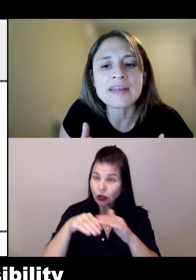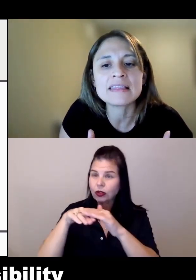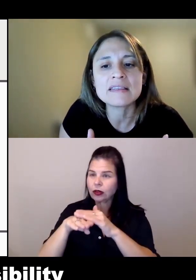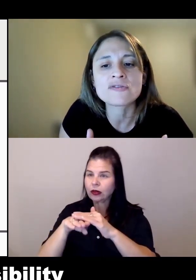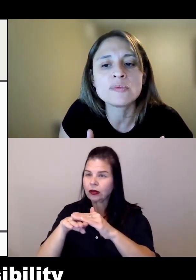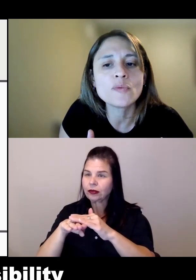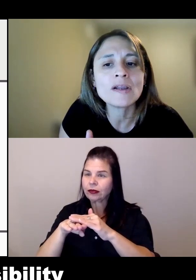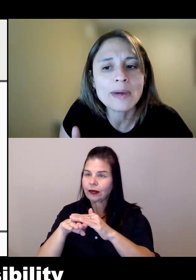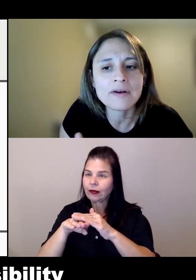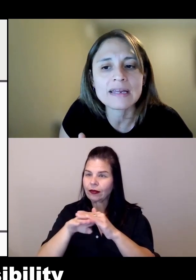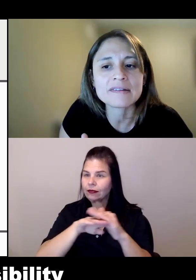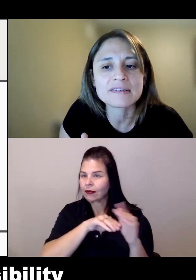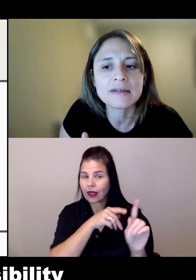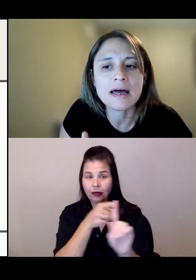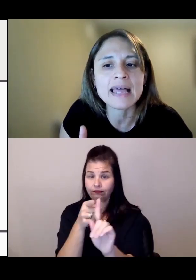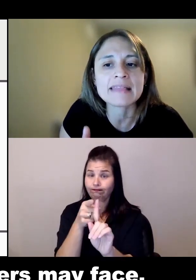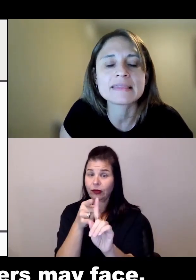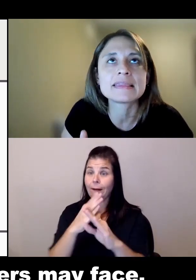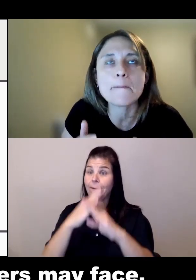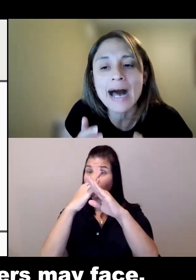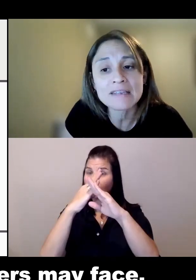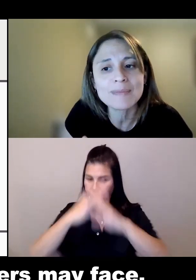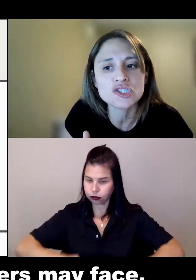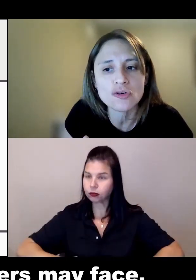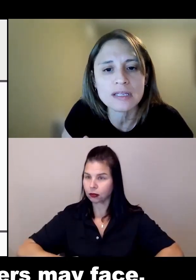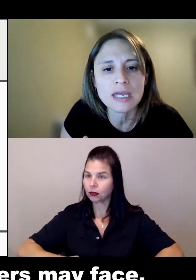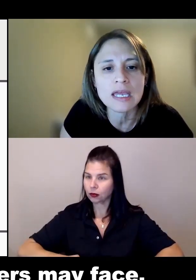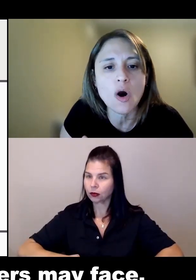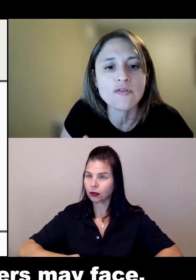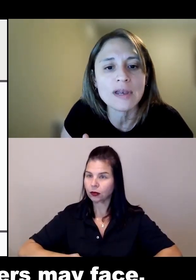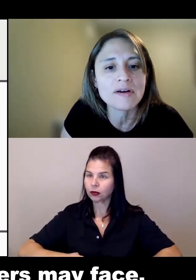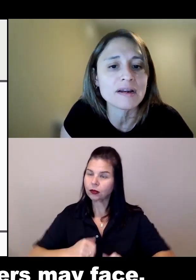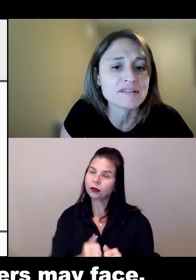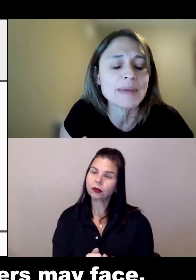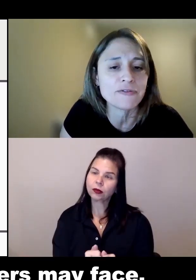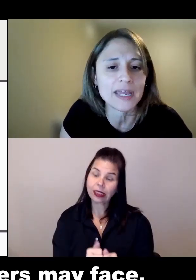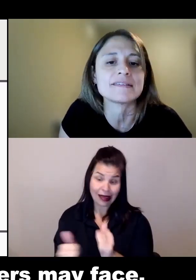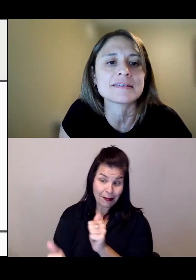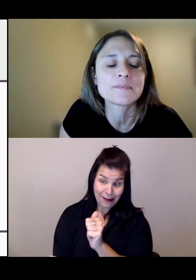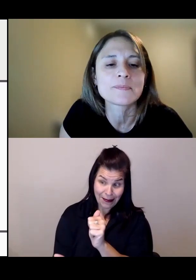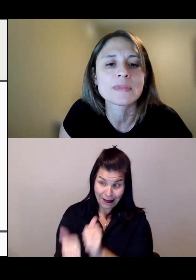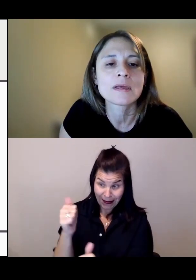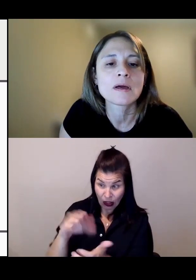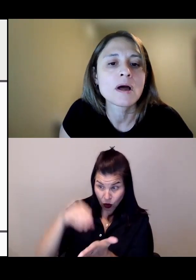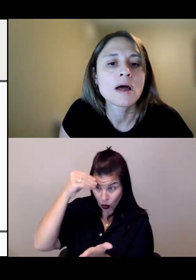into targeting the removal of barriers that the vast majority of learners may